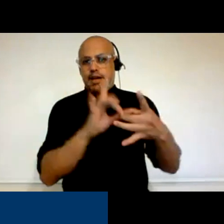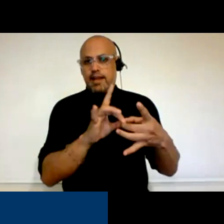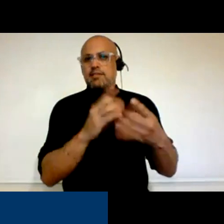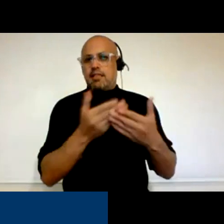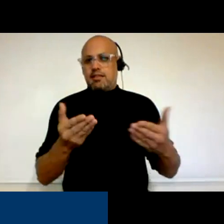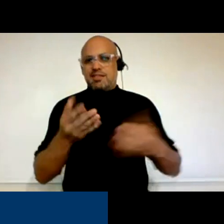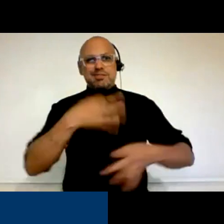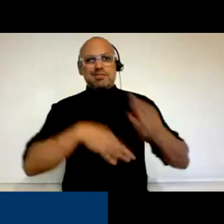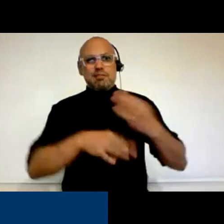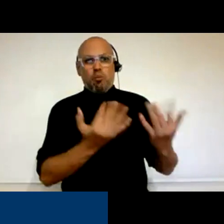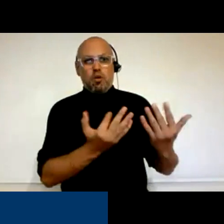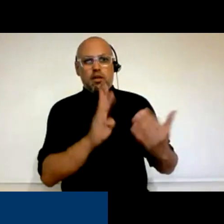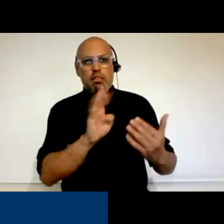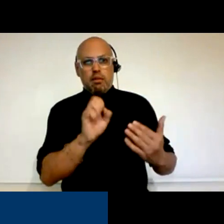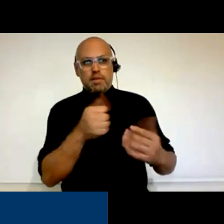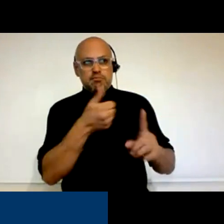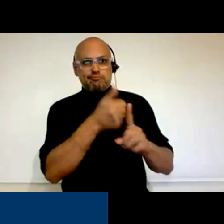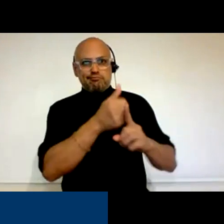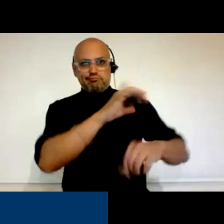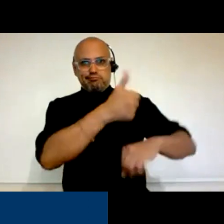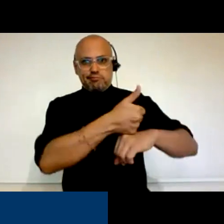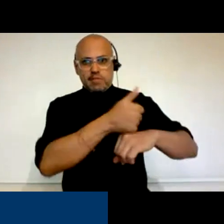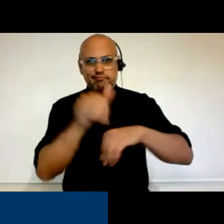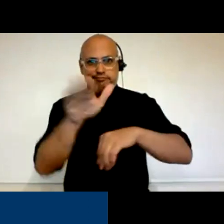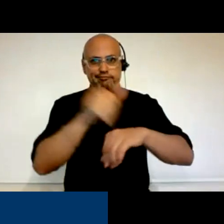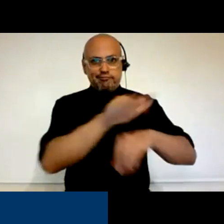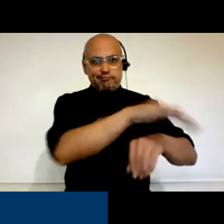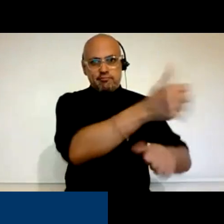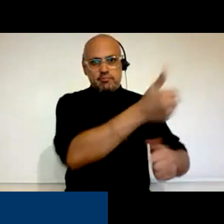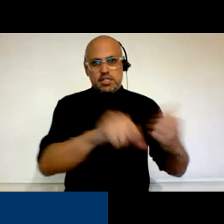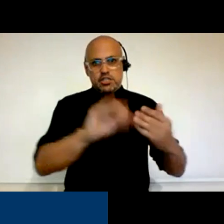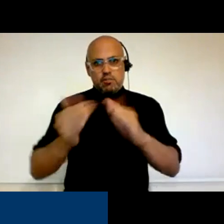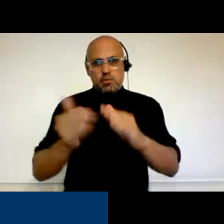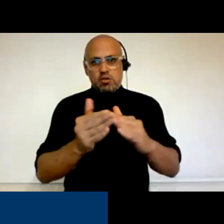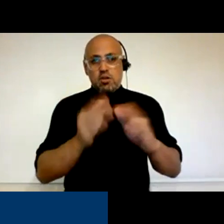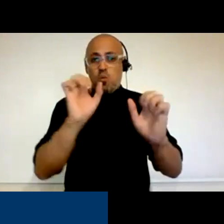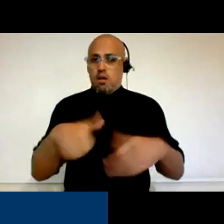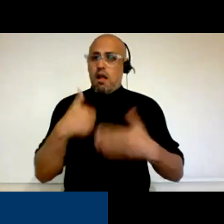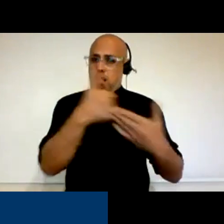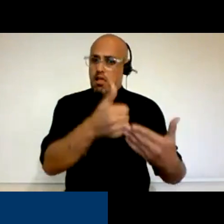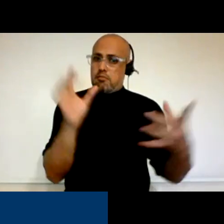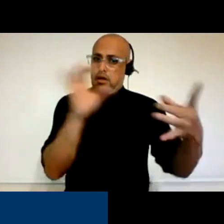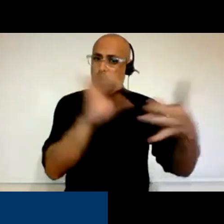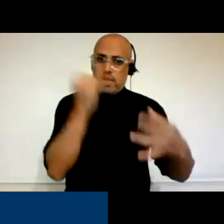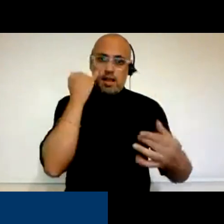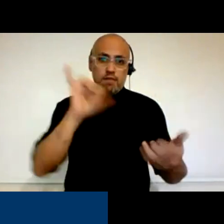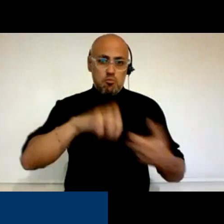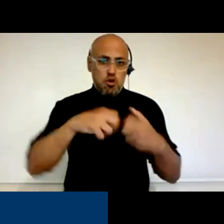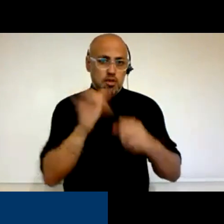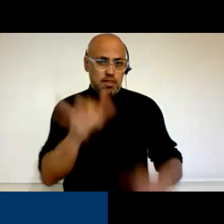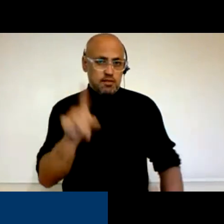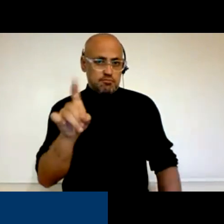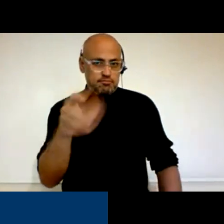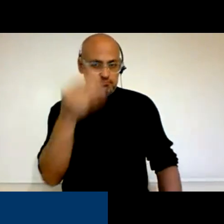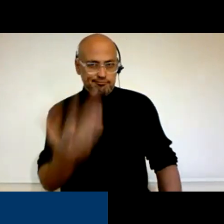waiting for the bus to be equipped and sent to their community. We can help them to get connected if that's the issue. I just want to mention.